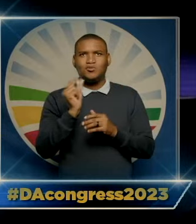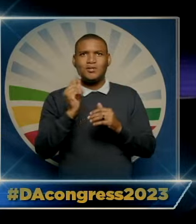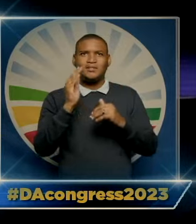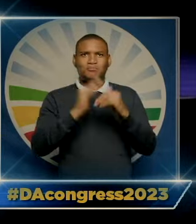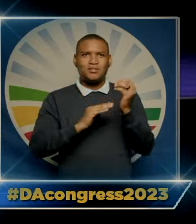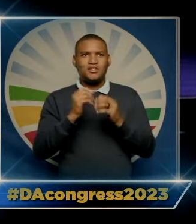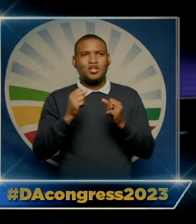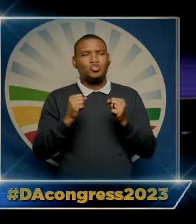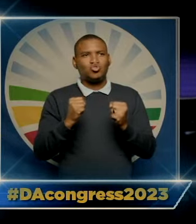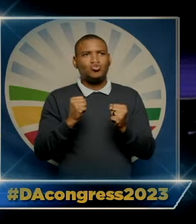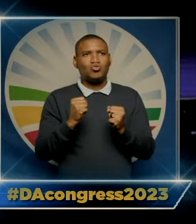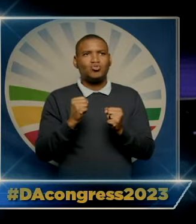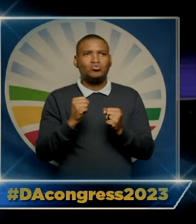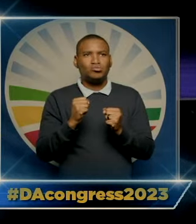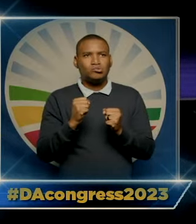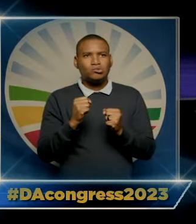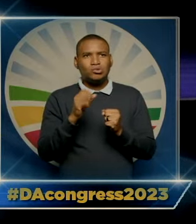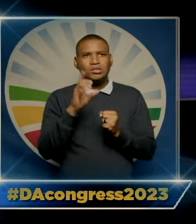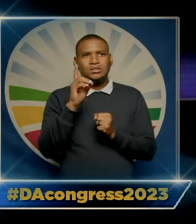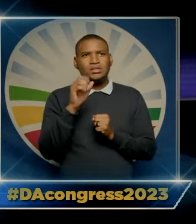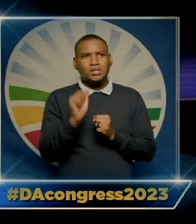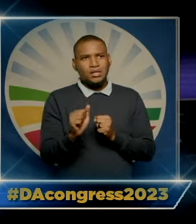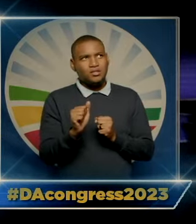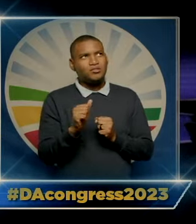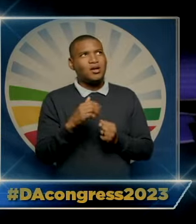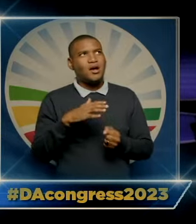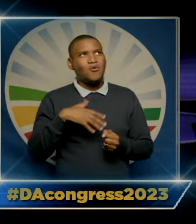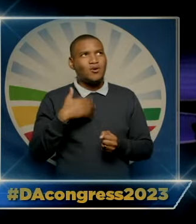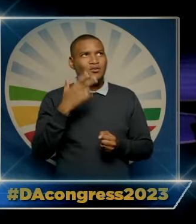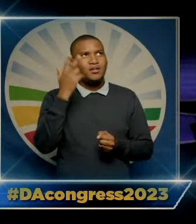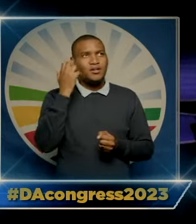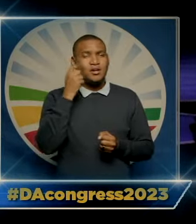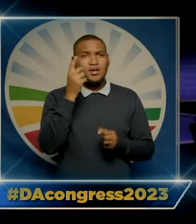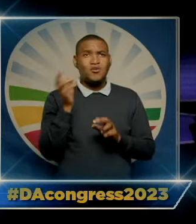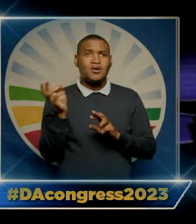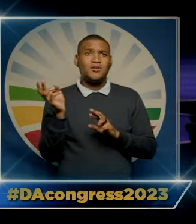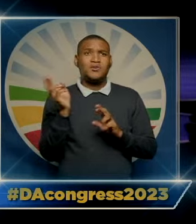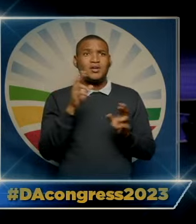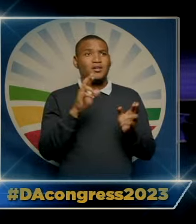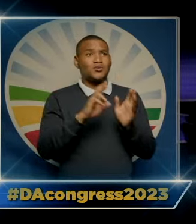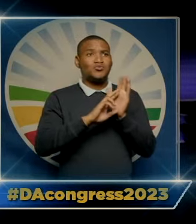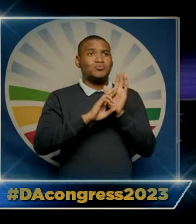strong DA. And so provinces, I want to hear, are you ready to represent?